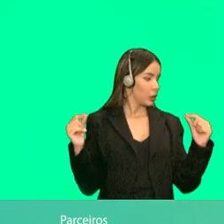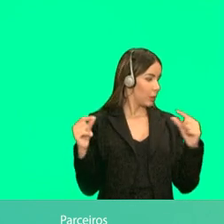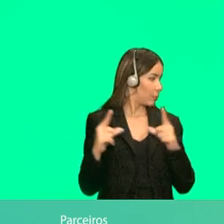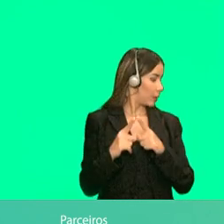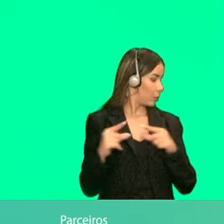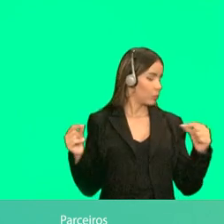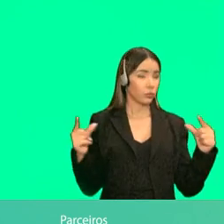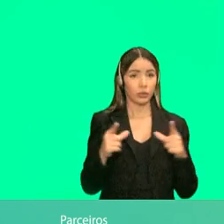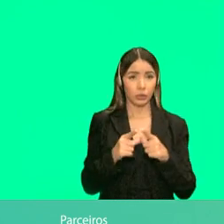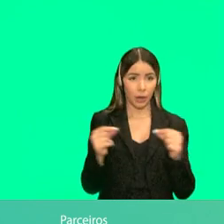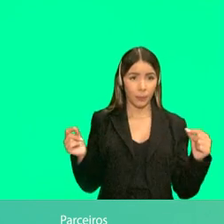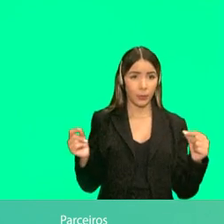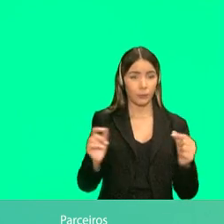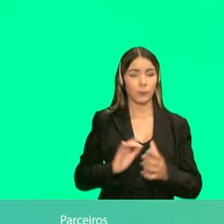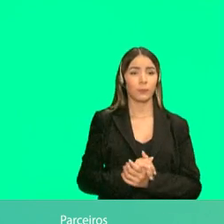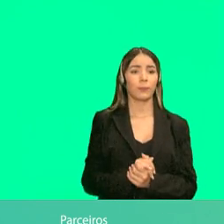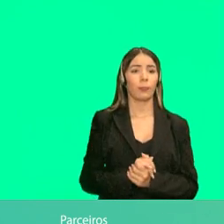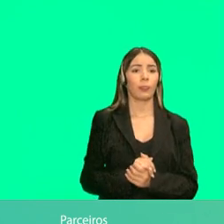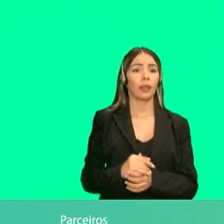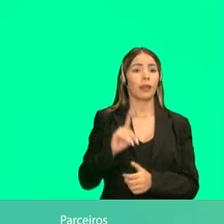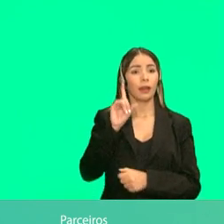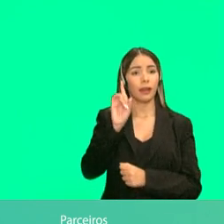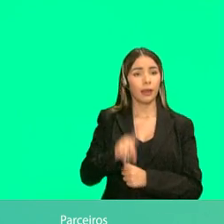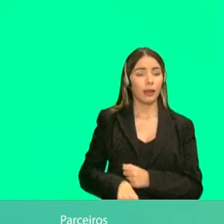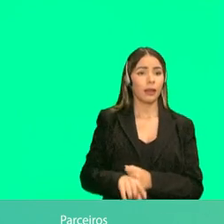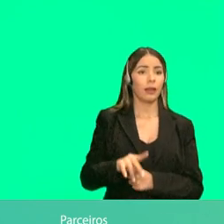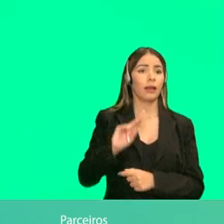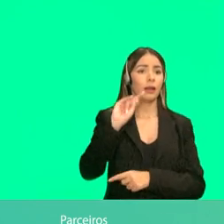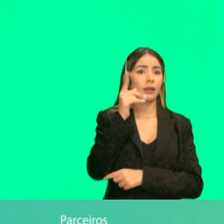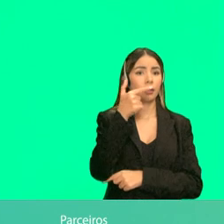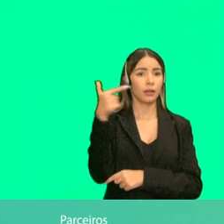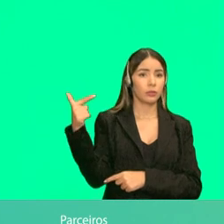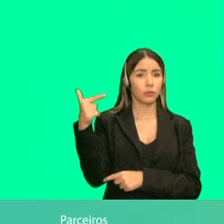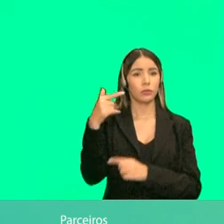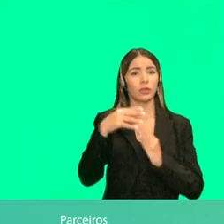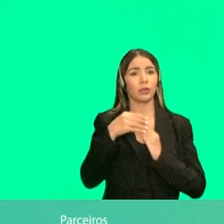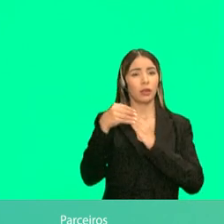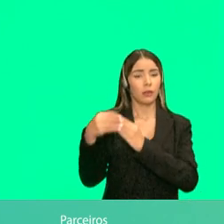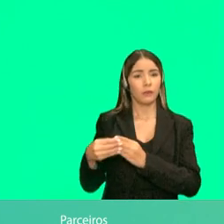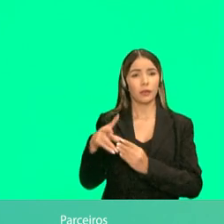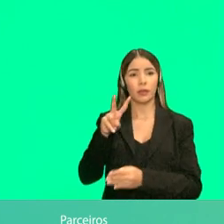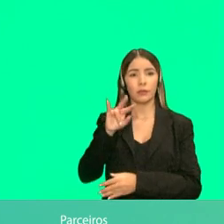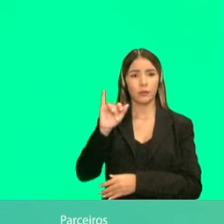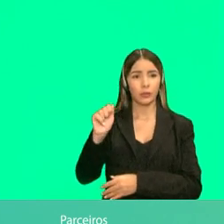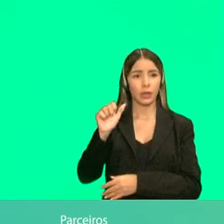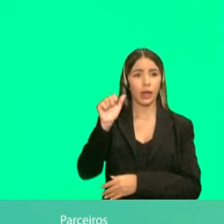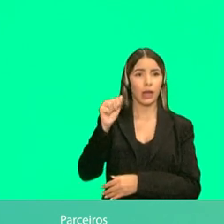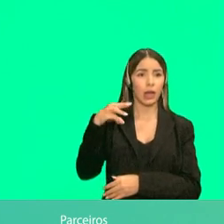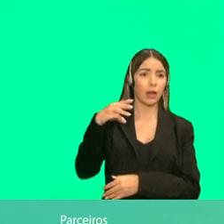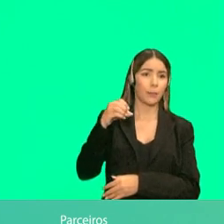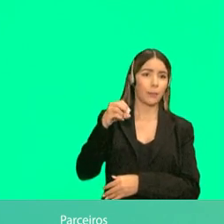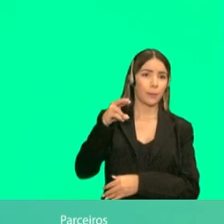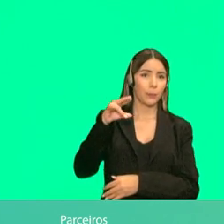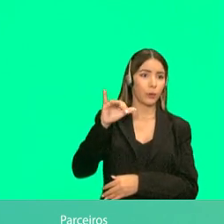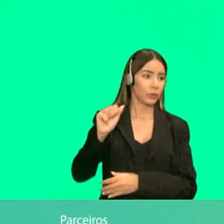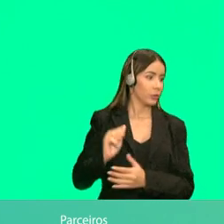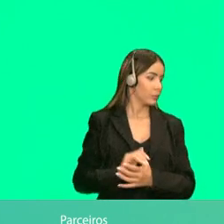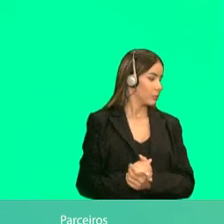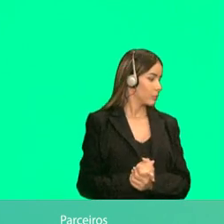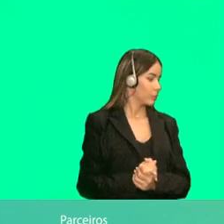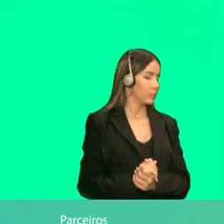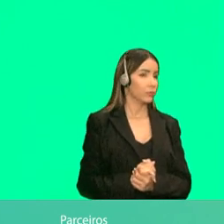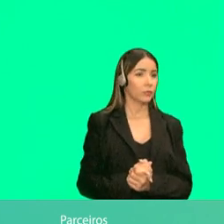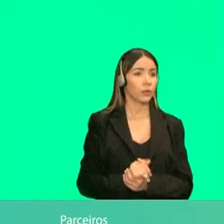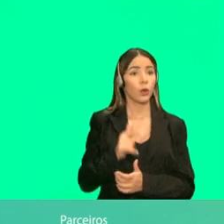ammonia, 20,000 tons, with hydroelectric plants as the energy source. And